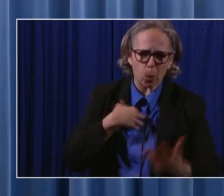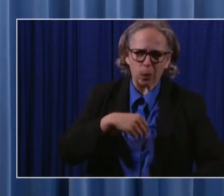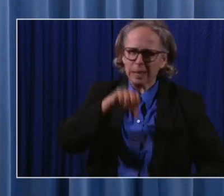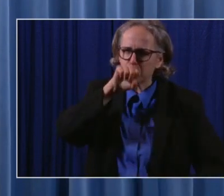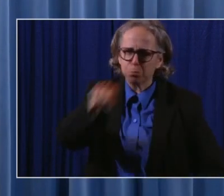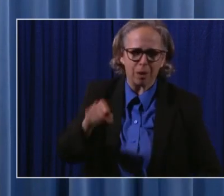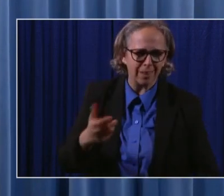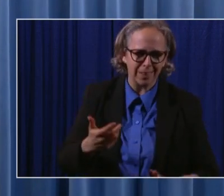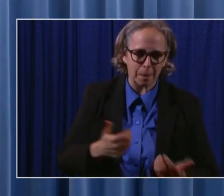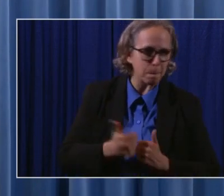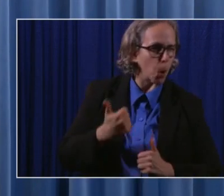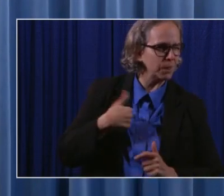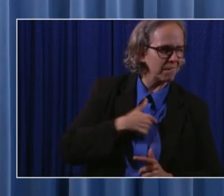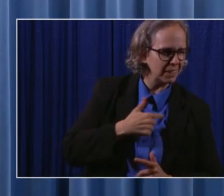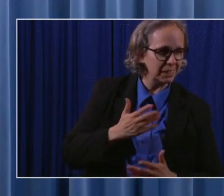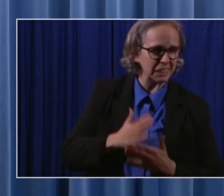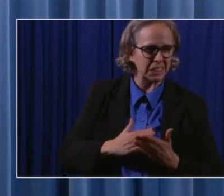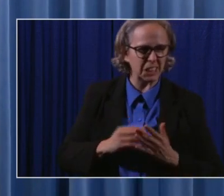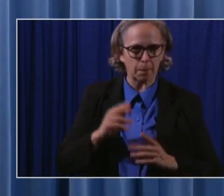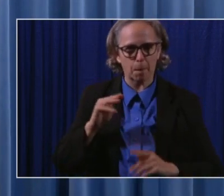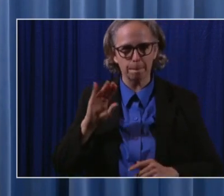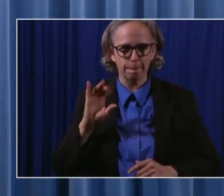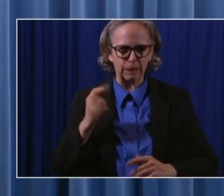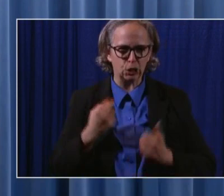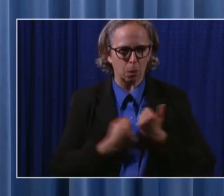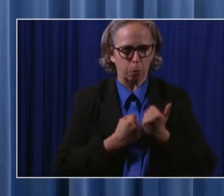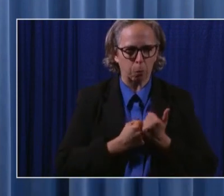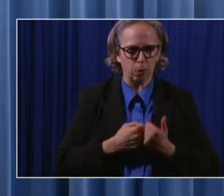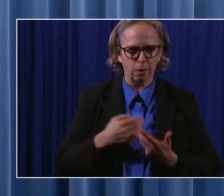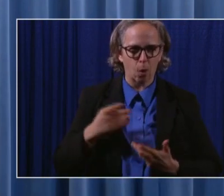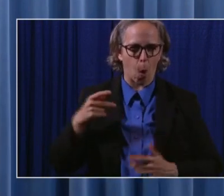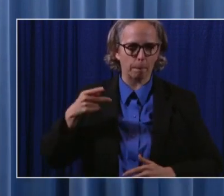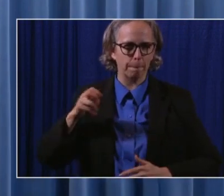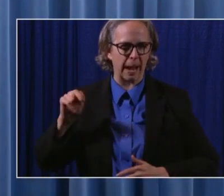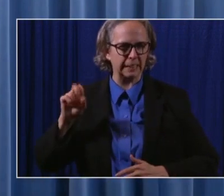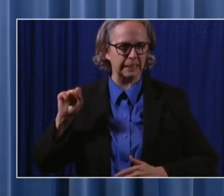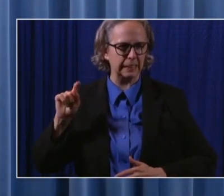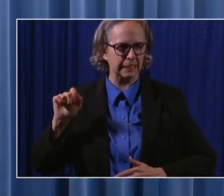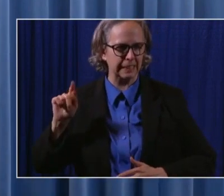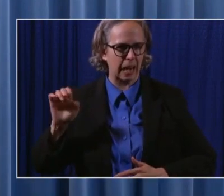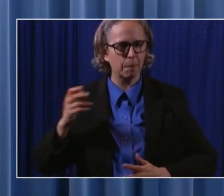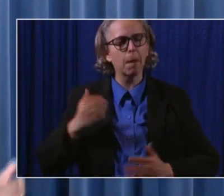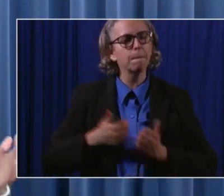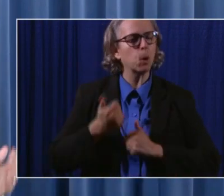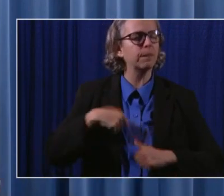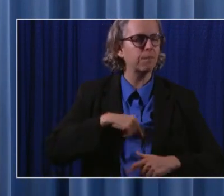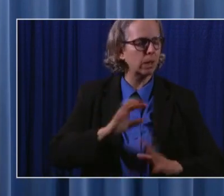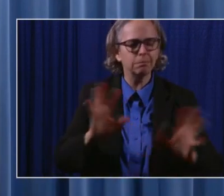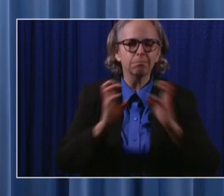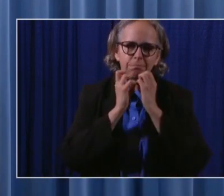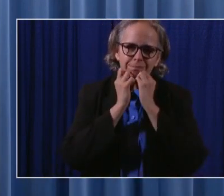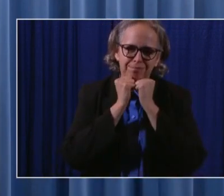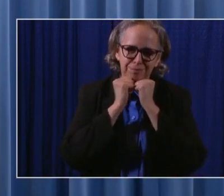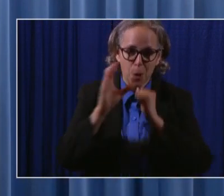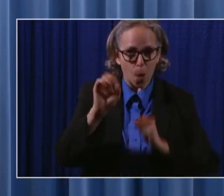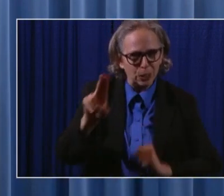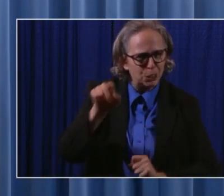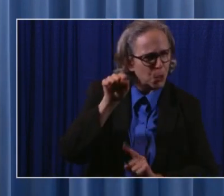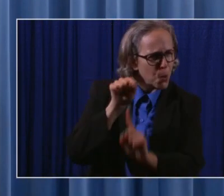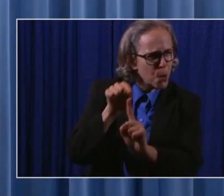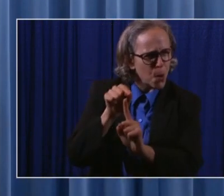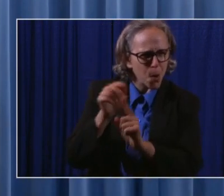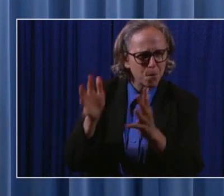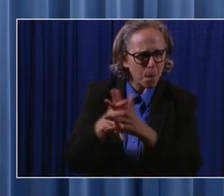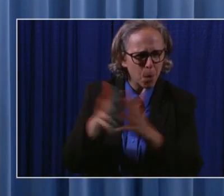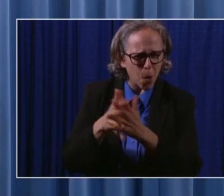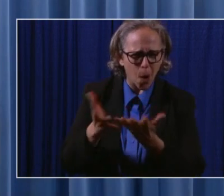but Penn State or somebody else. But most Ohioans love Ohio State football. It's part of our fall. It's part of what we like to